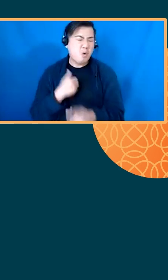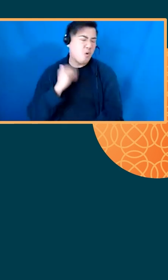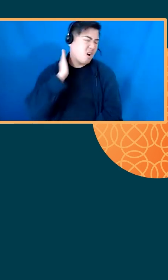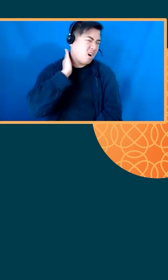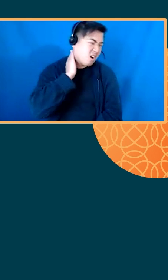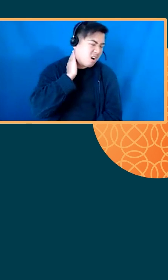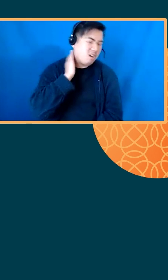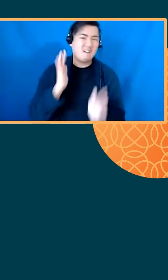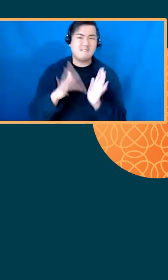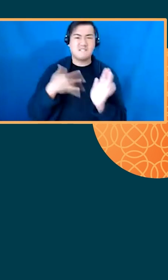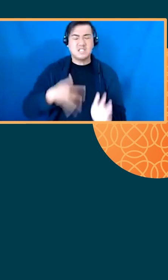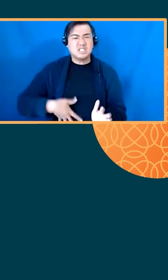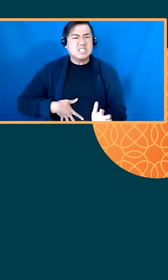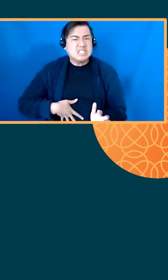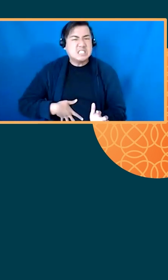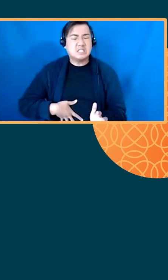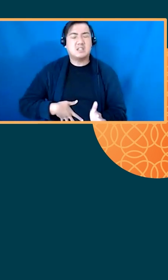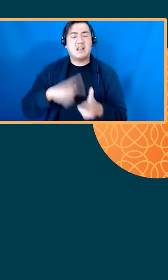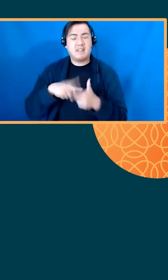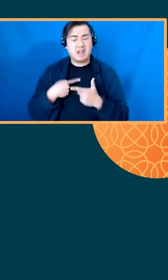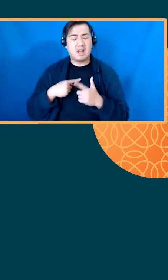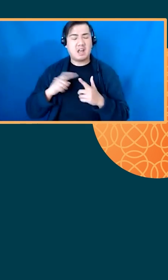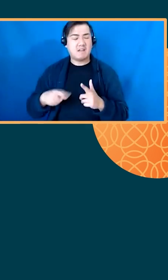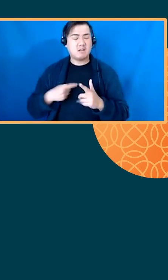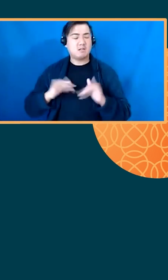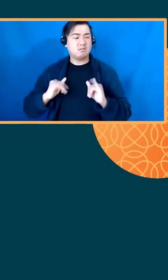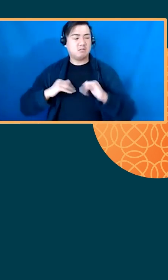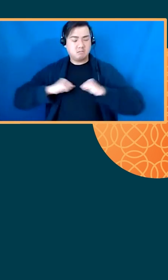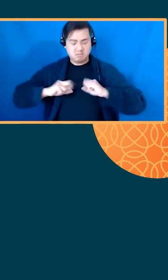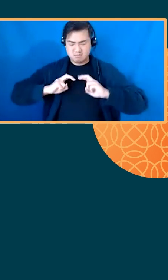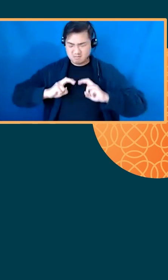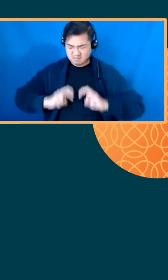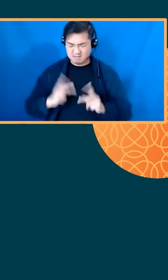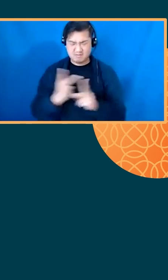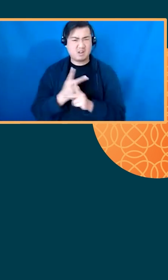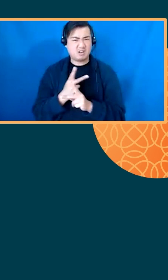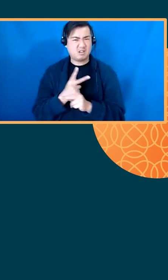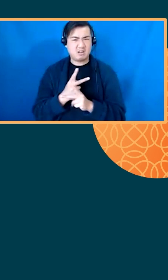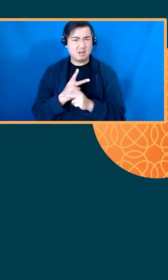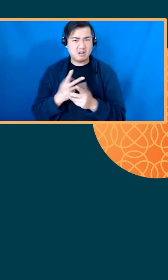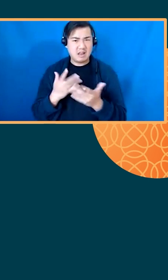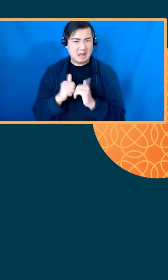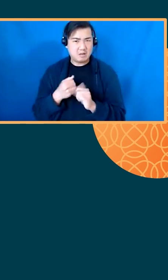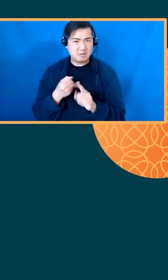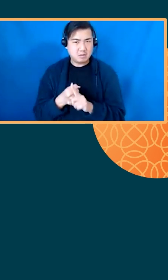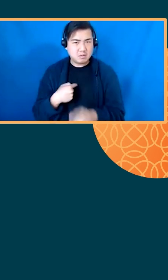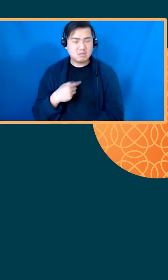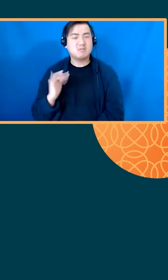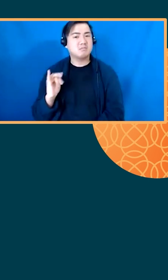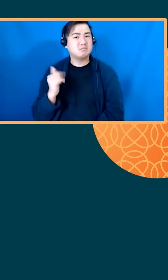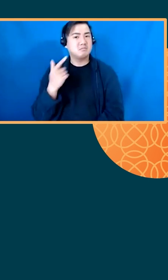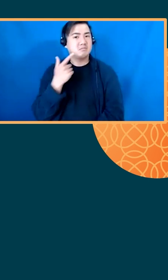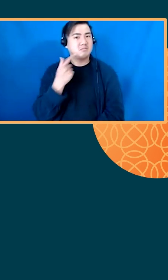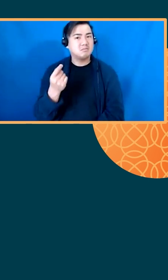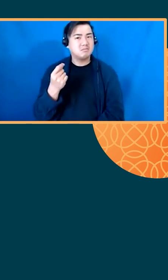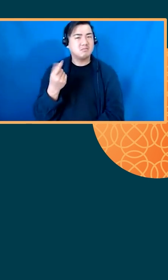feeling the way I feel. So yeah, it's really cool and very unique that you all have a